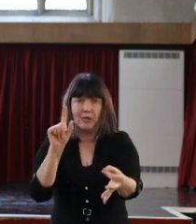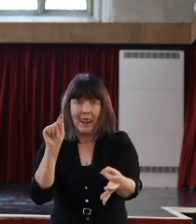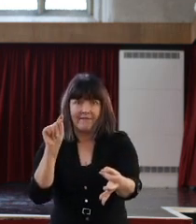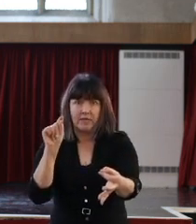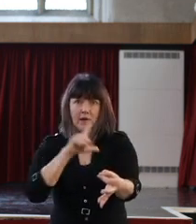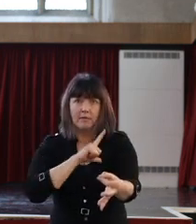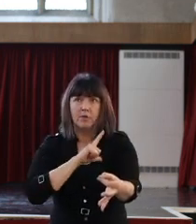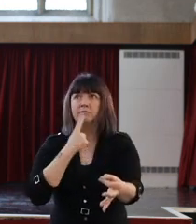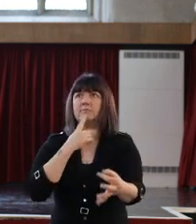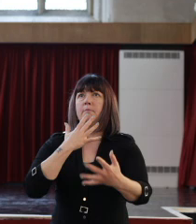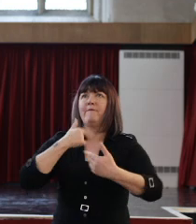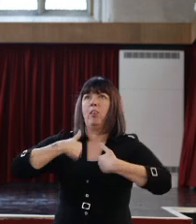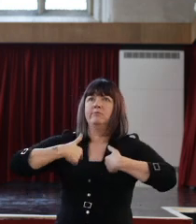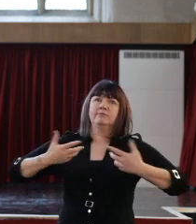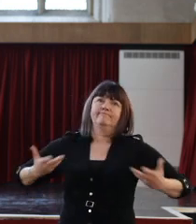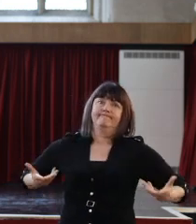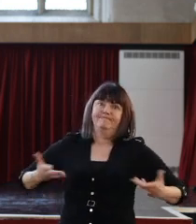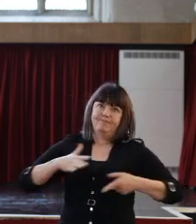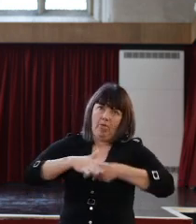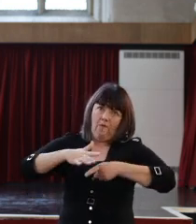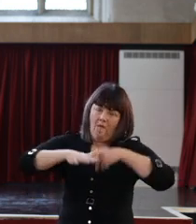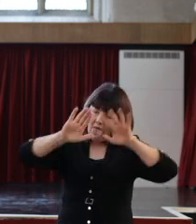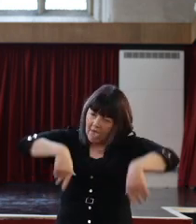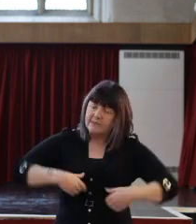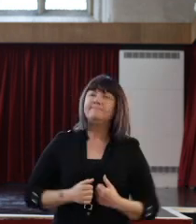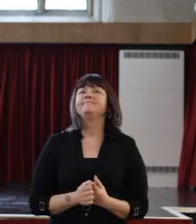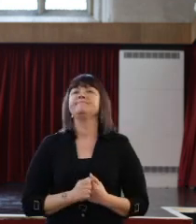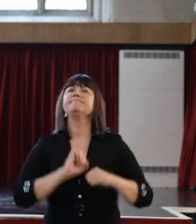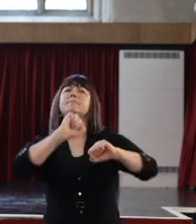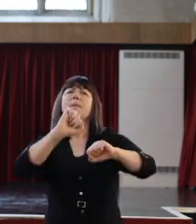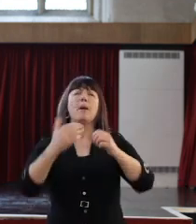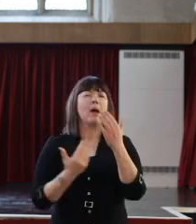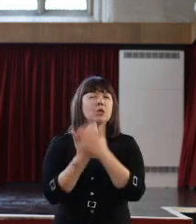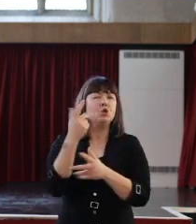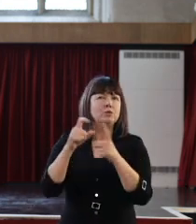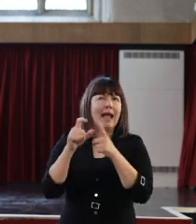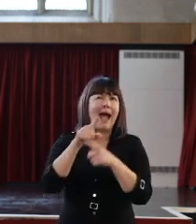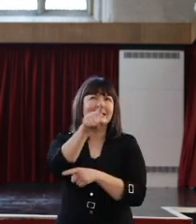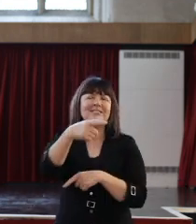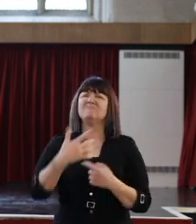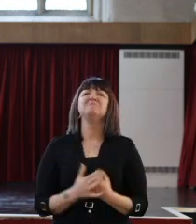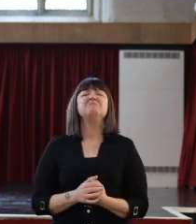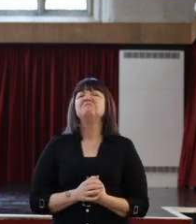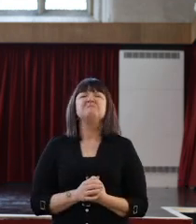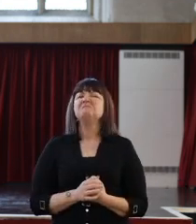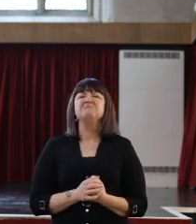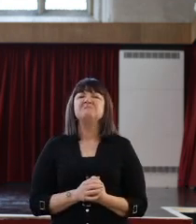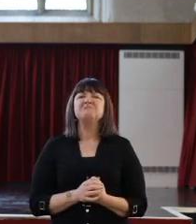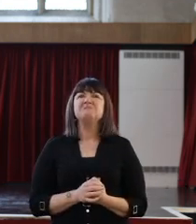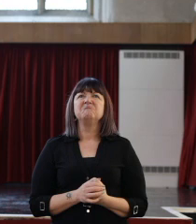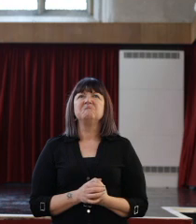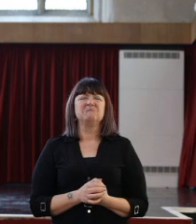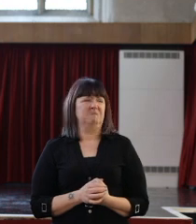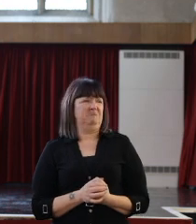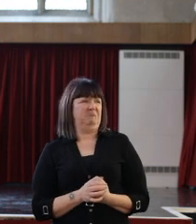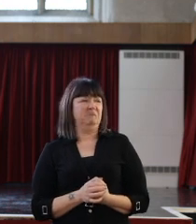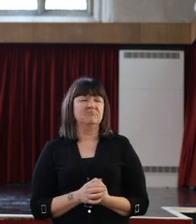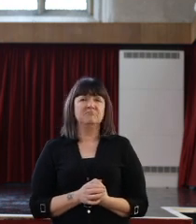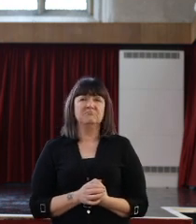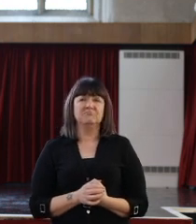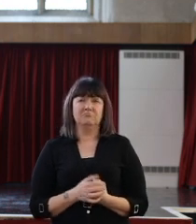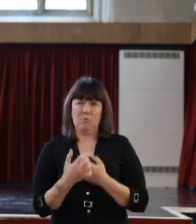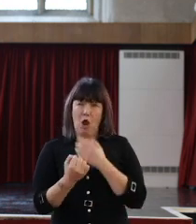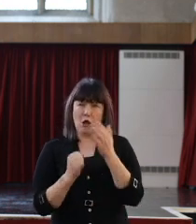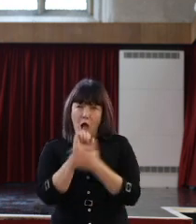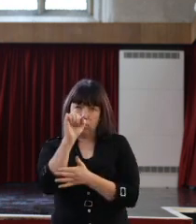would always mock my love of culture. He ridiculed the programs and the films I loved, the music I bought, the language I used. He got great sport out